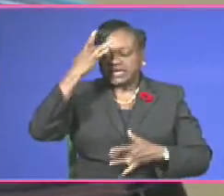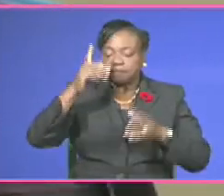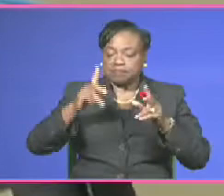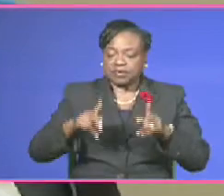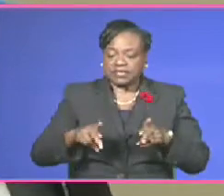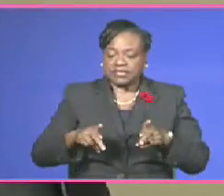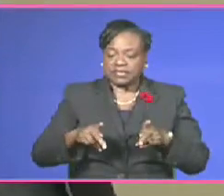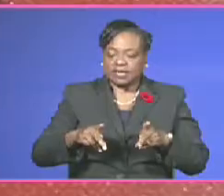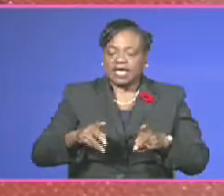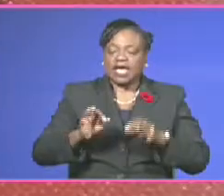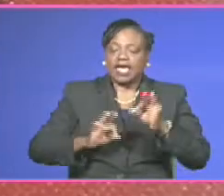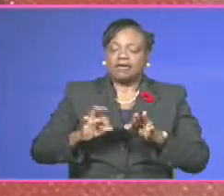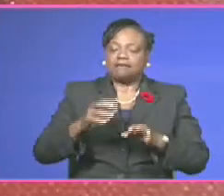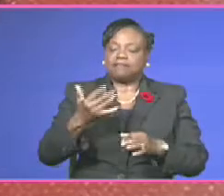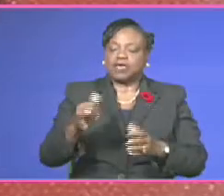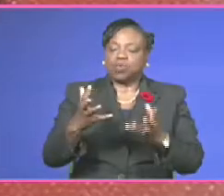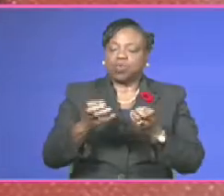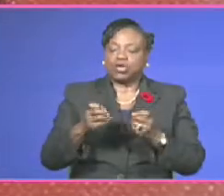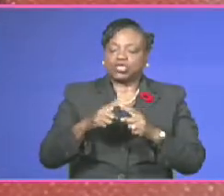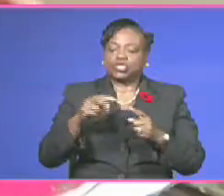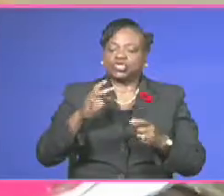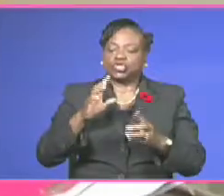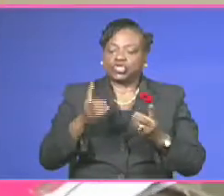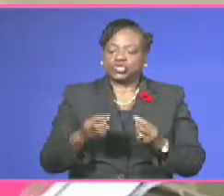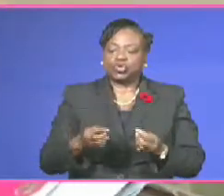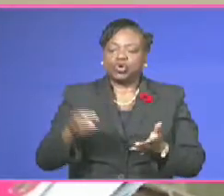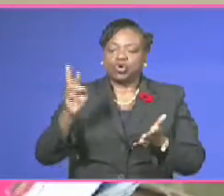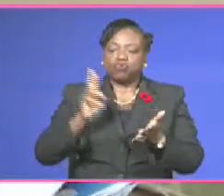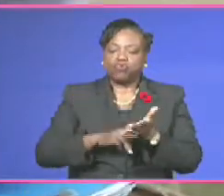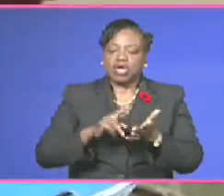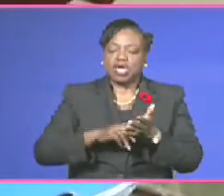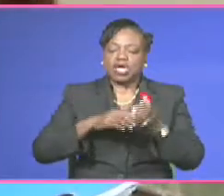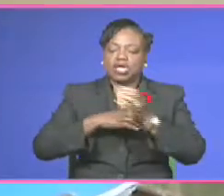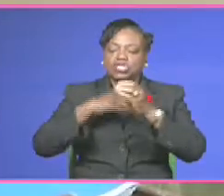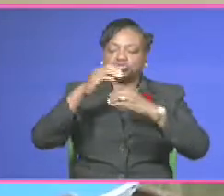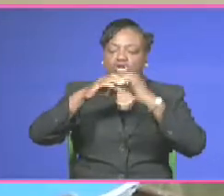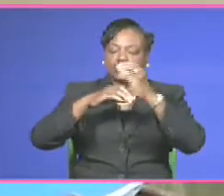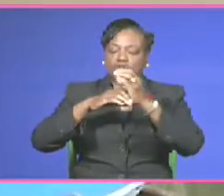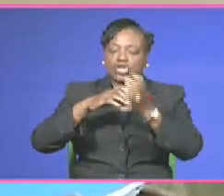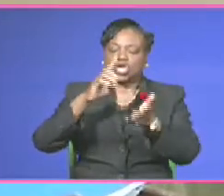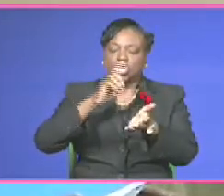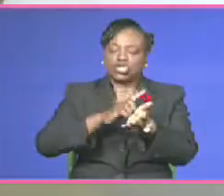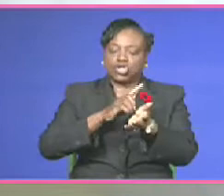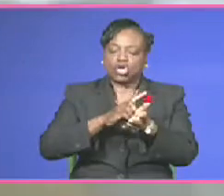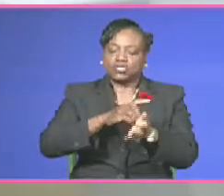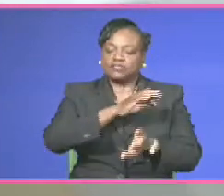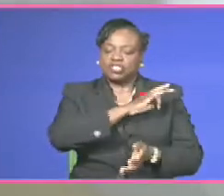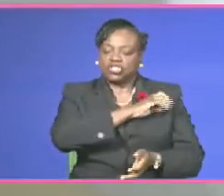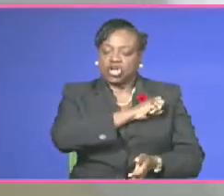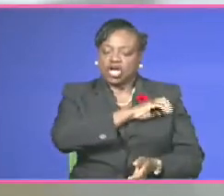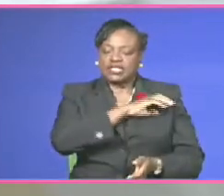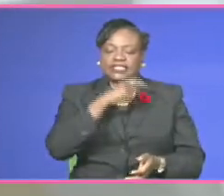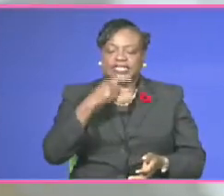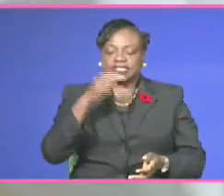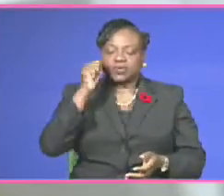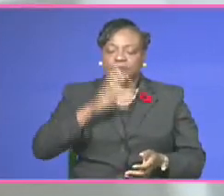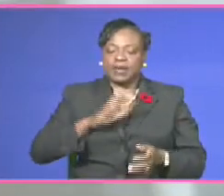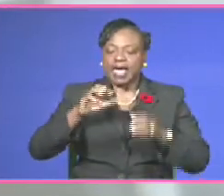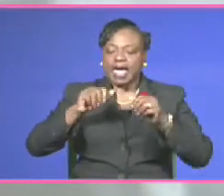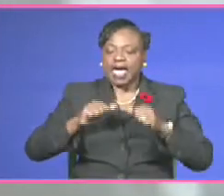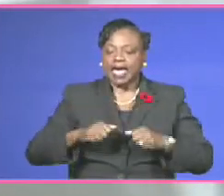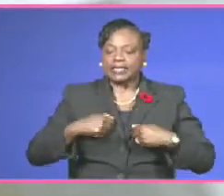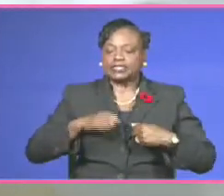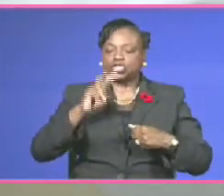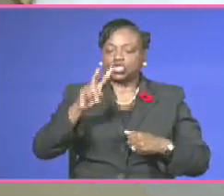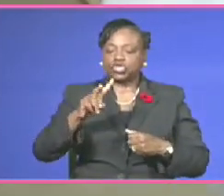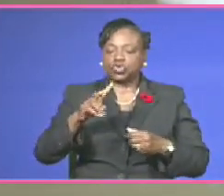see themselves with a flat chest. Dr. Fitzcharles says women who can get the procedure have two options, either implant